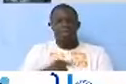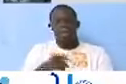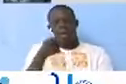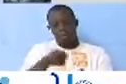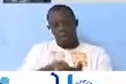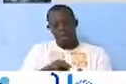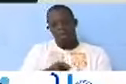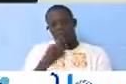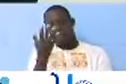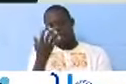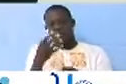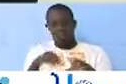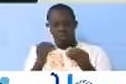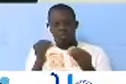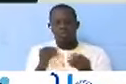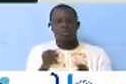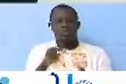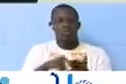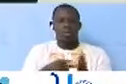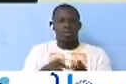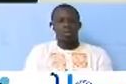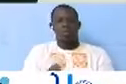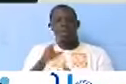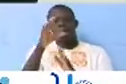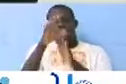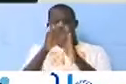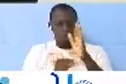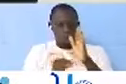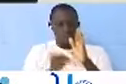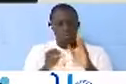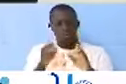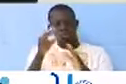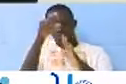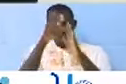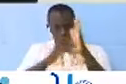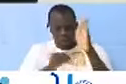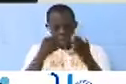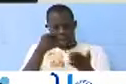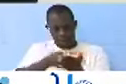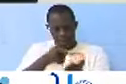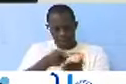was the total cost, basically, of the loss you estimate.